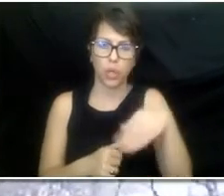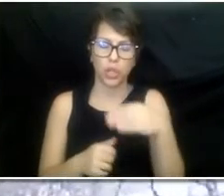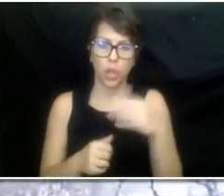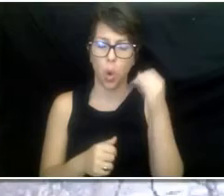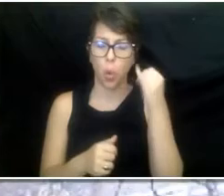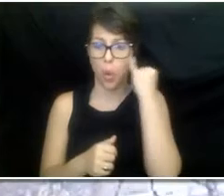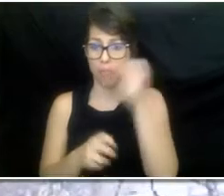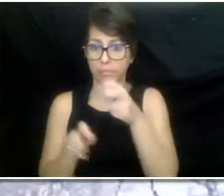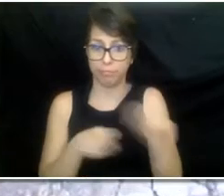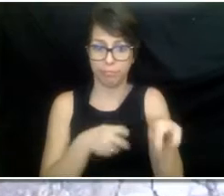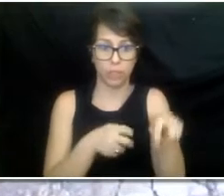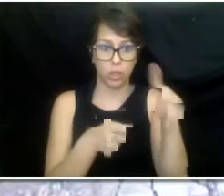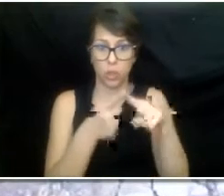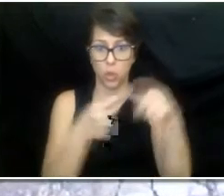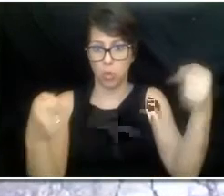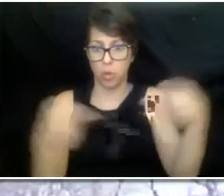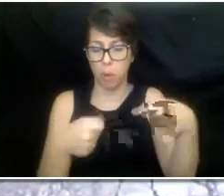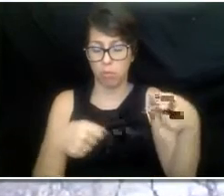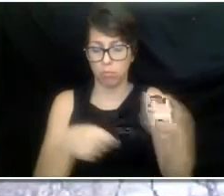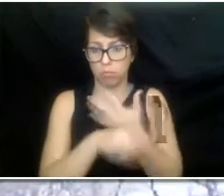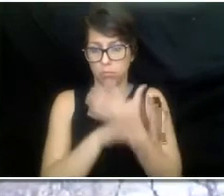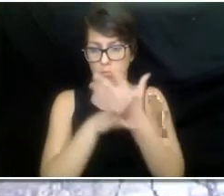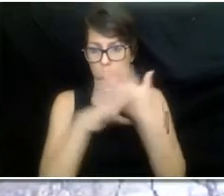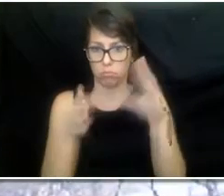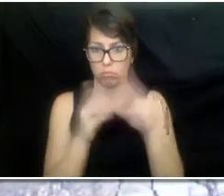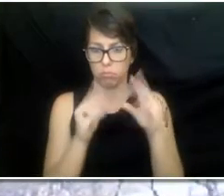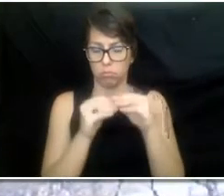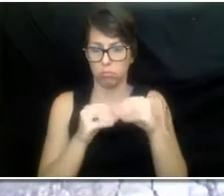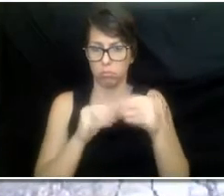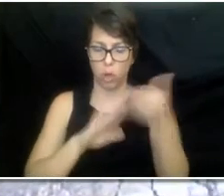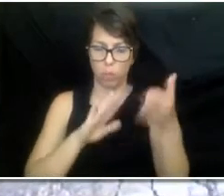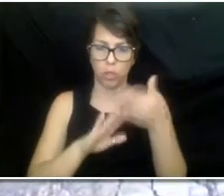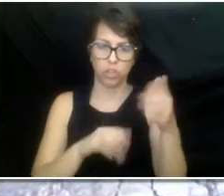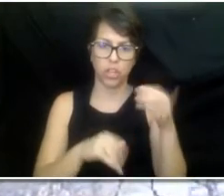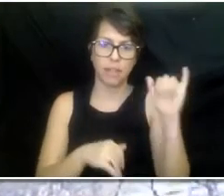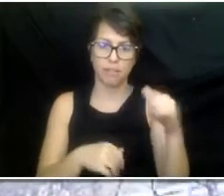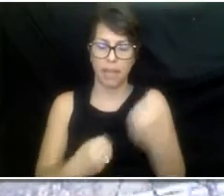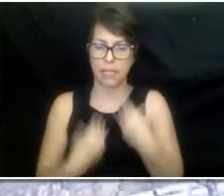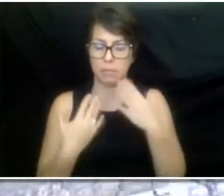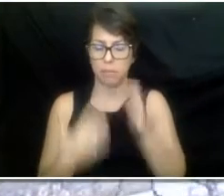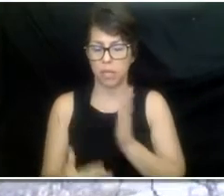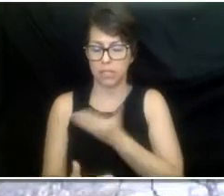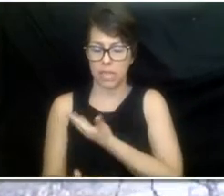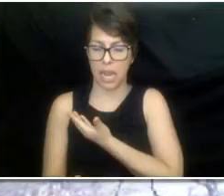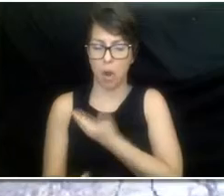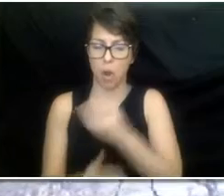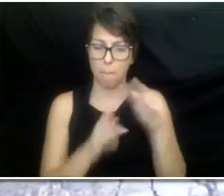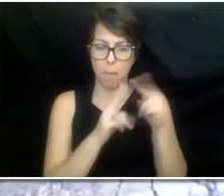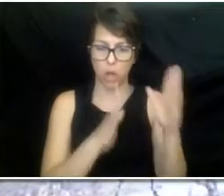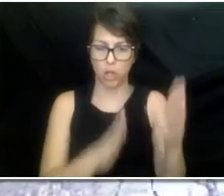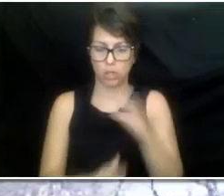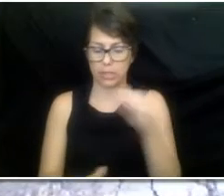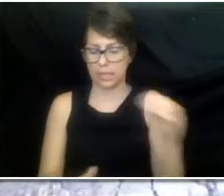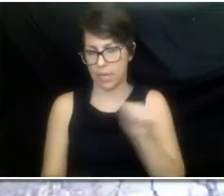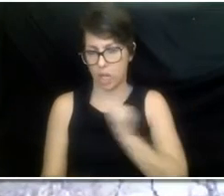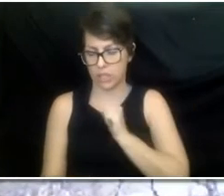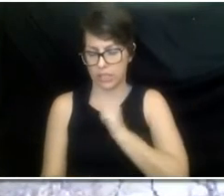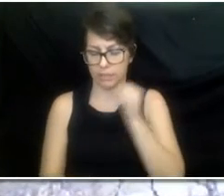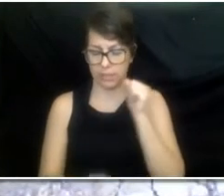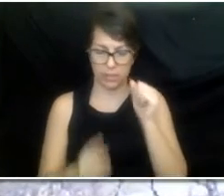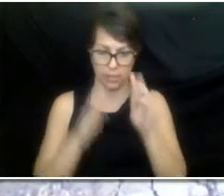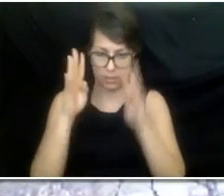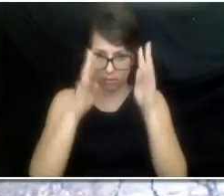already know that there are some great lessons learned from this experience that will enhance the ways in which we provide